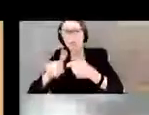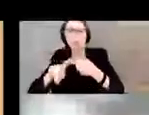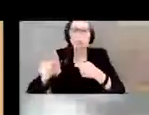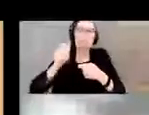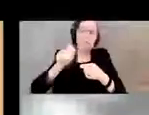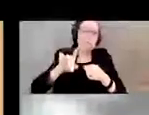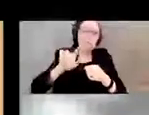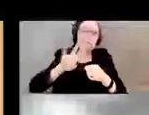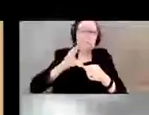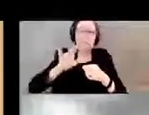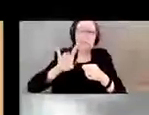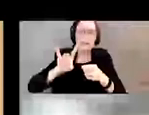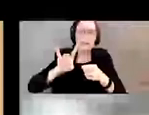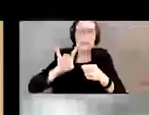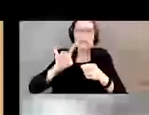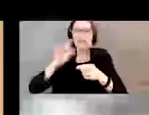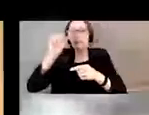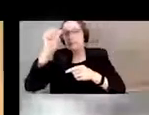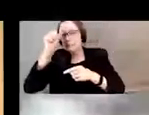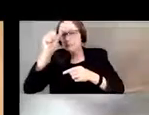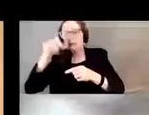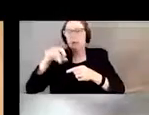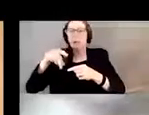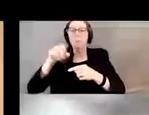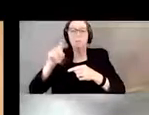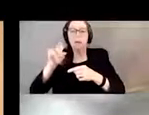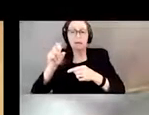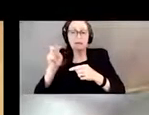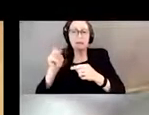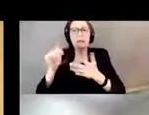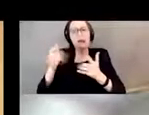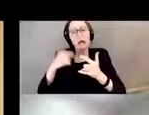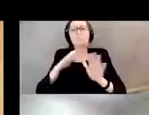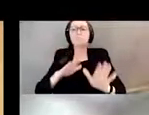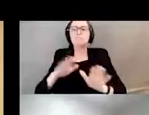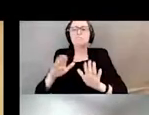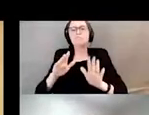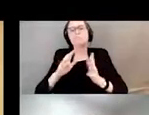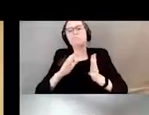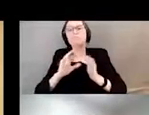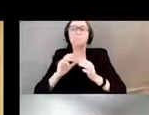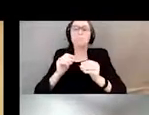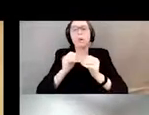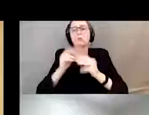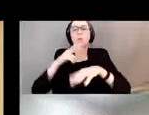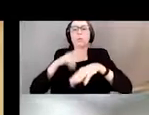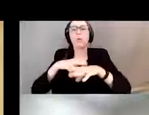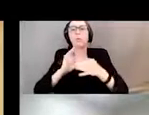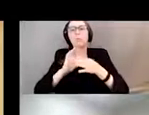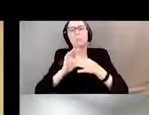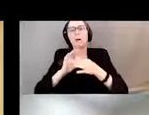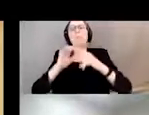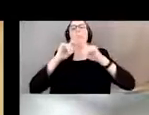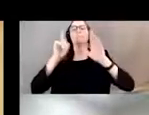where India and Pakistan have kind of normalized relations. But again, there's another British invasion